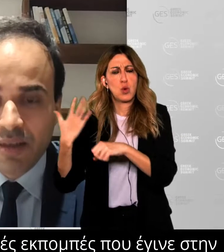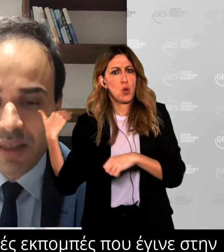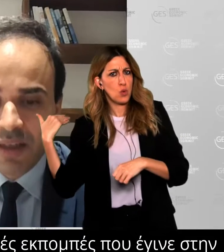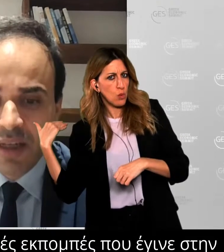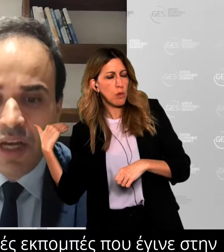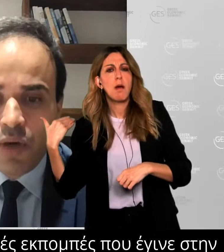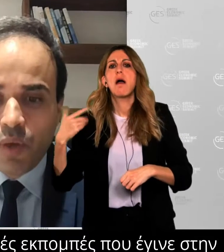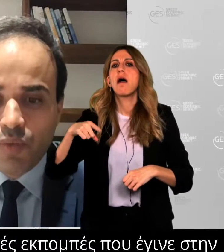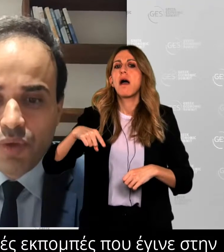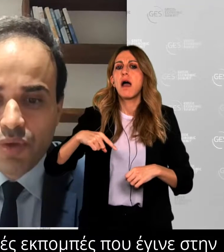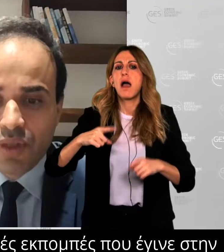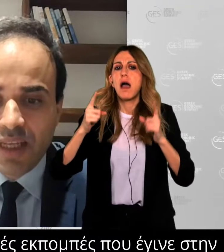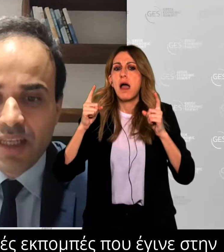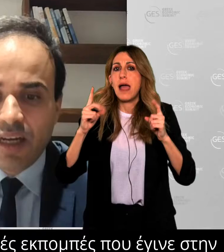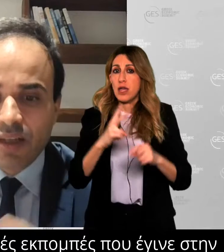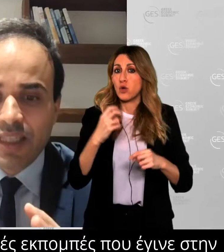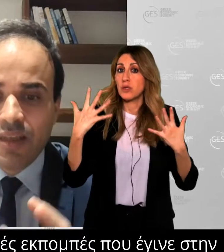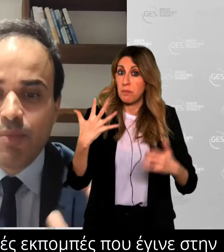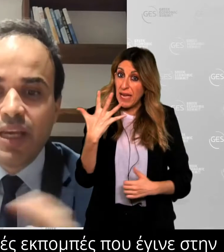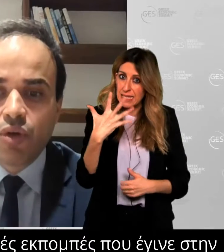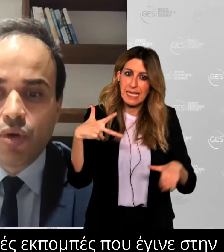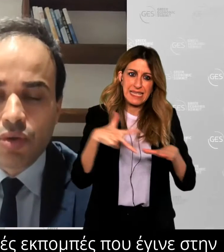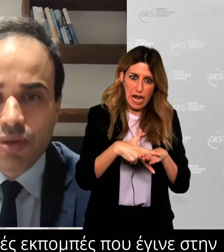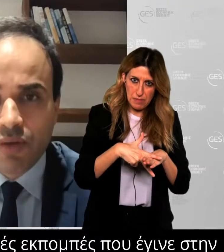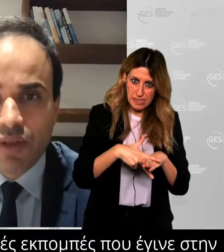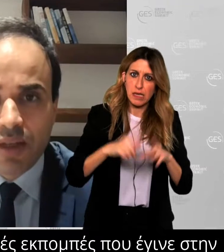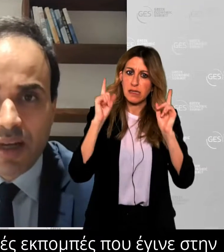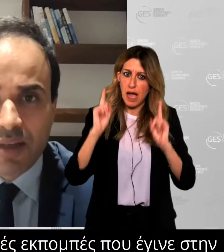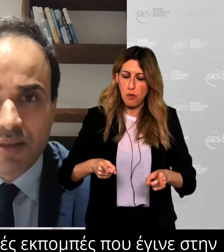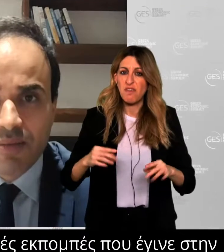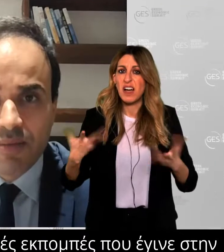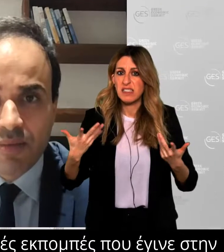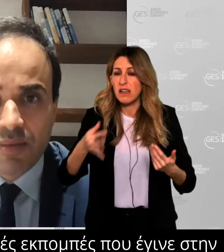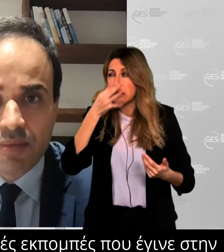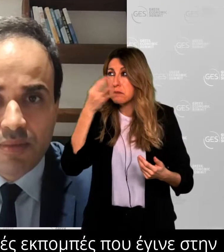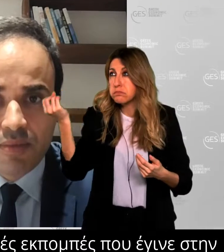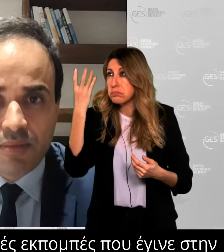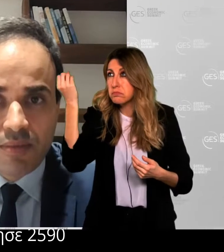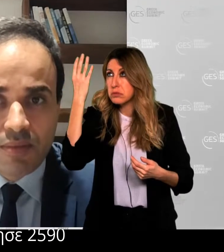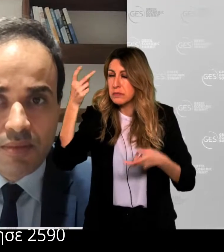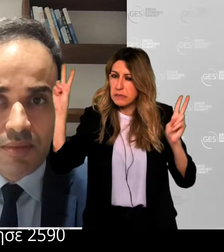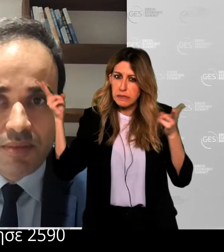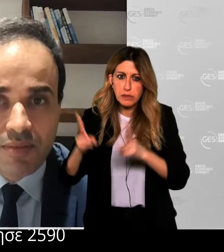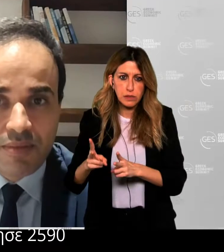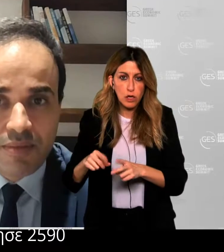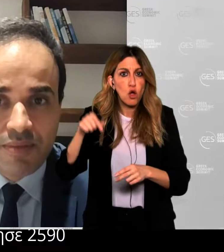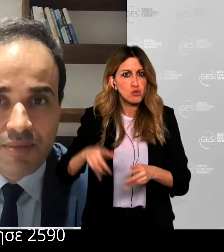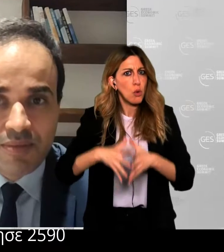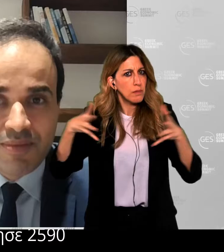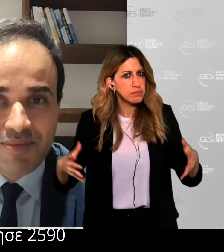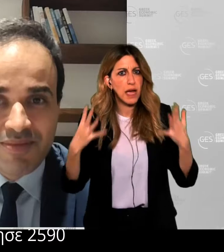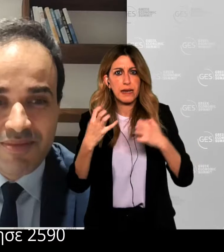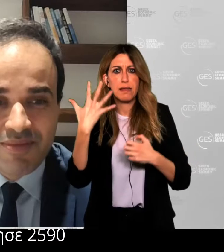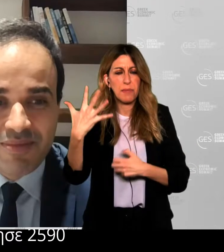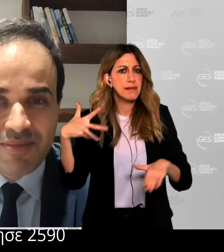banks in there. What would you say are the main goals of this alliance? So we've really, really enjoyed